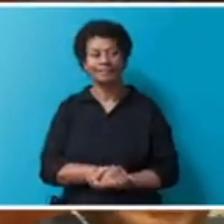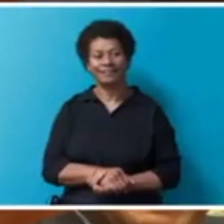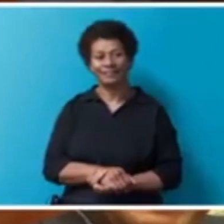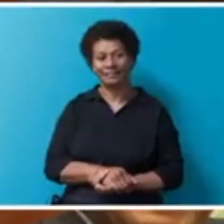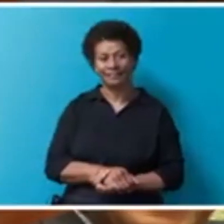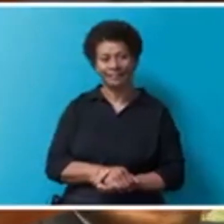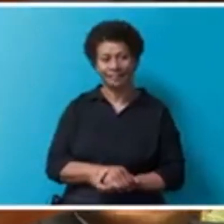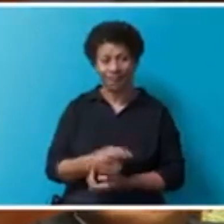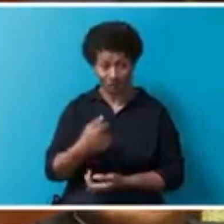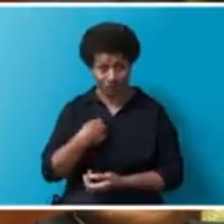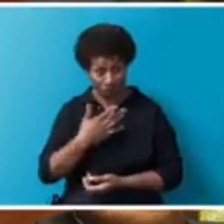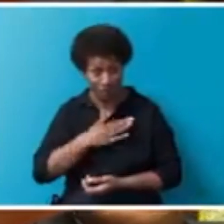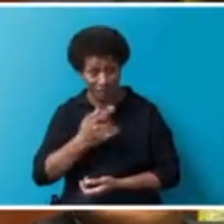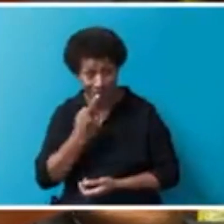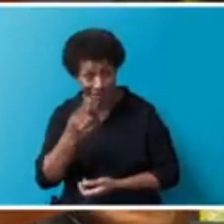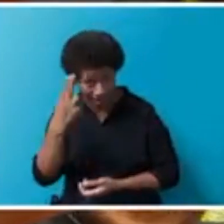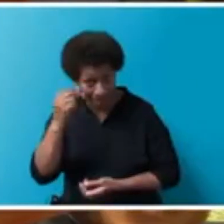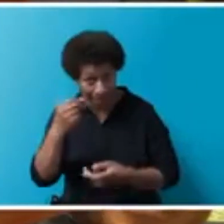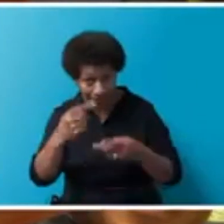You want me to name?